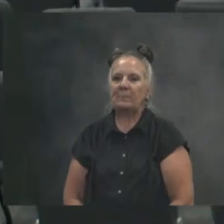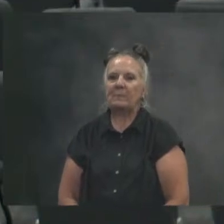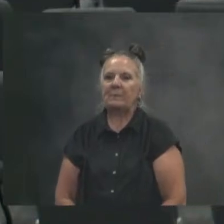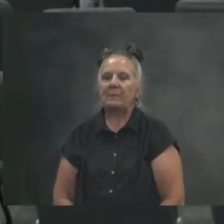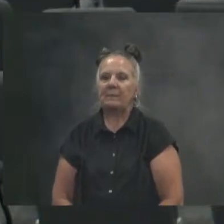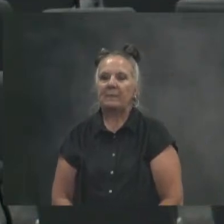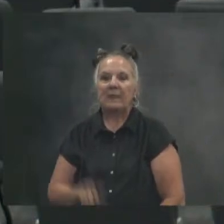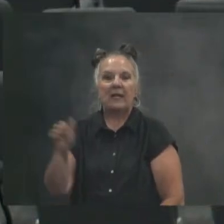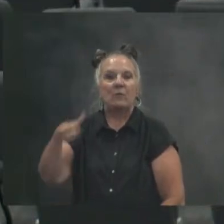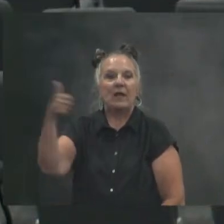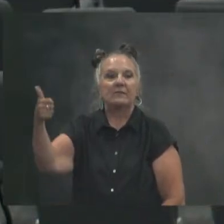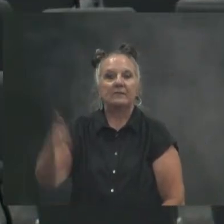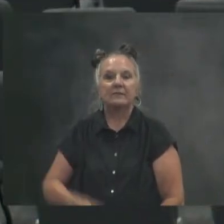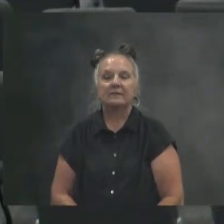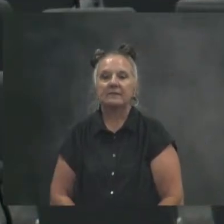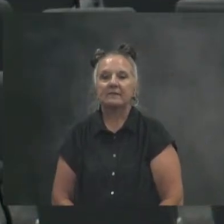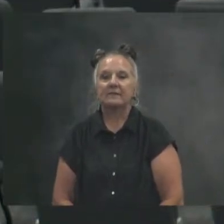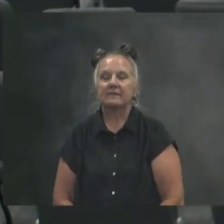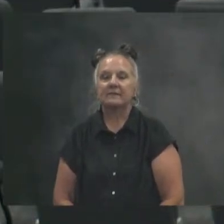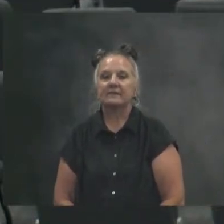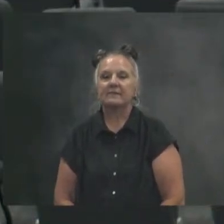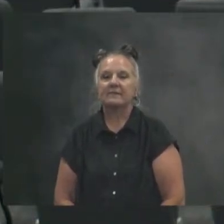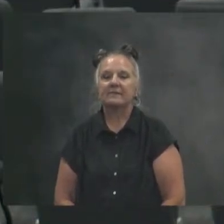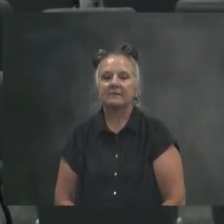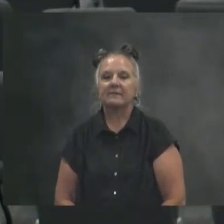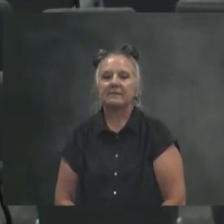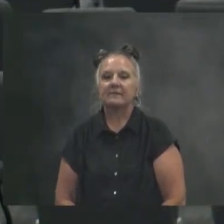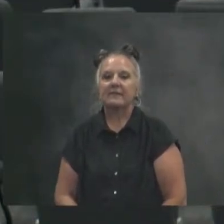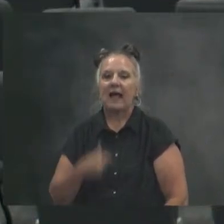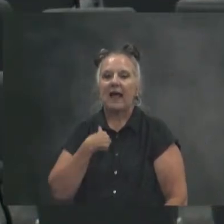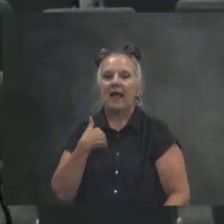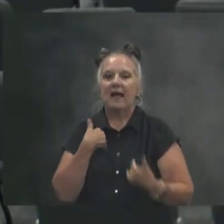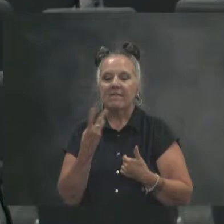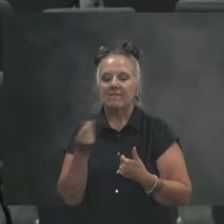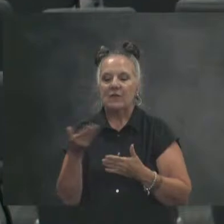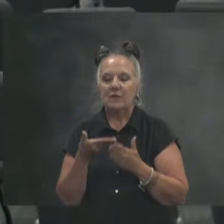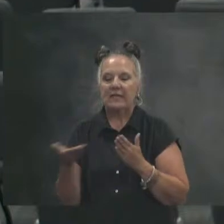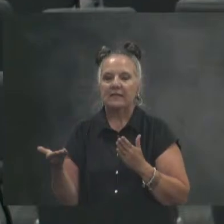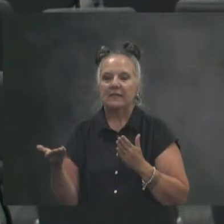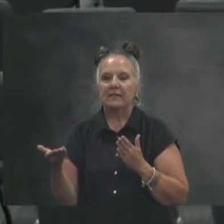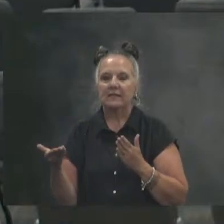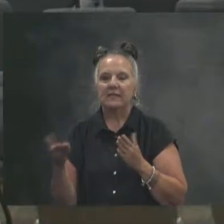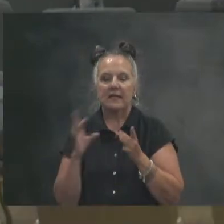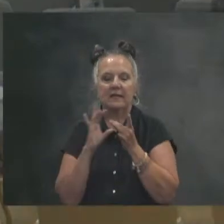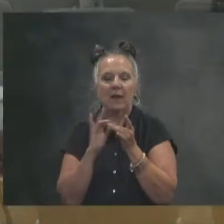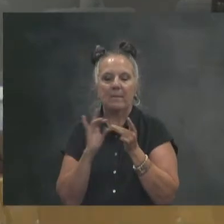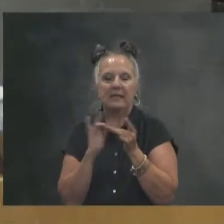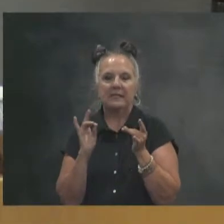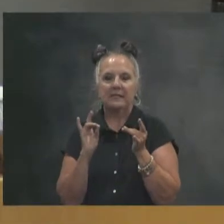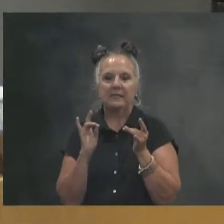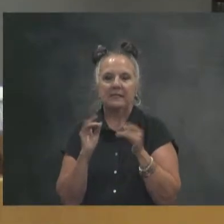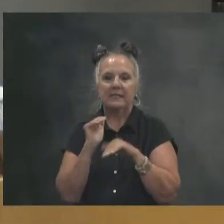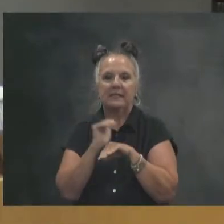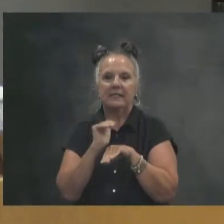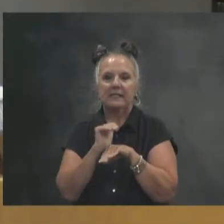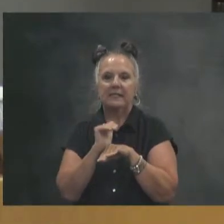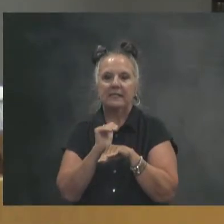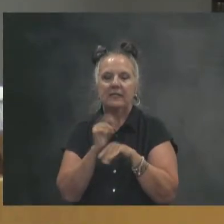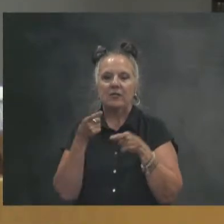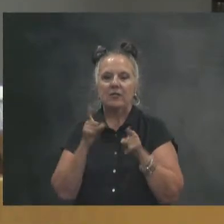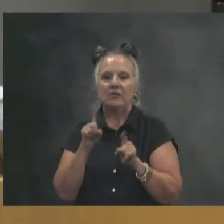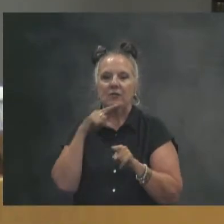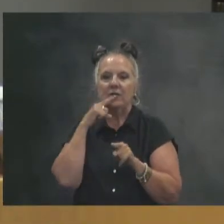Anyone else? Okay, I just have a few things. Some commenters this evening during public